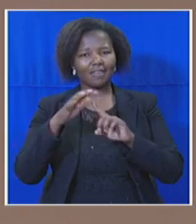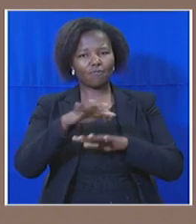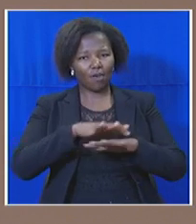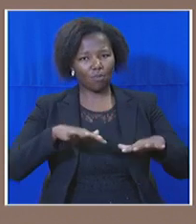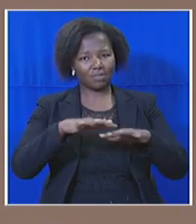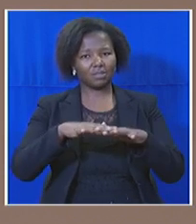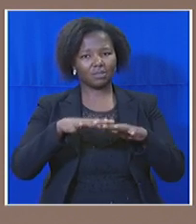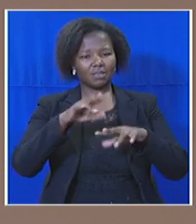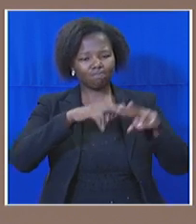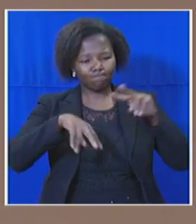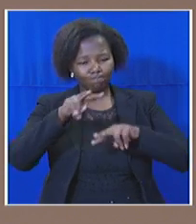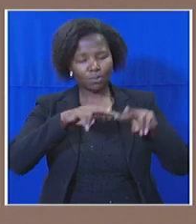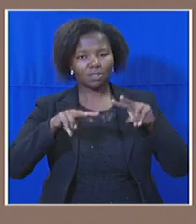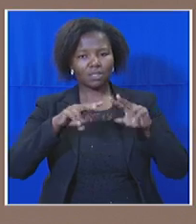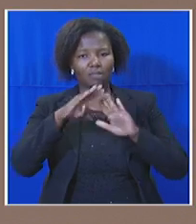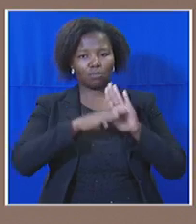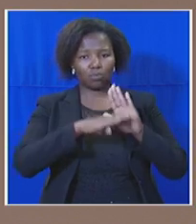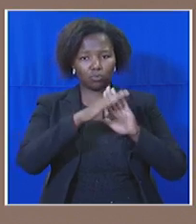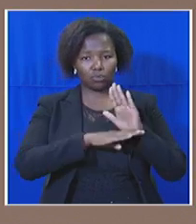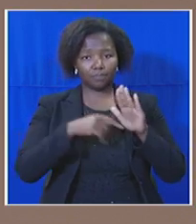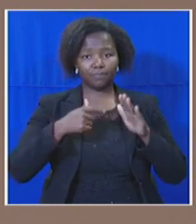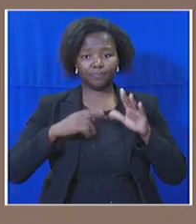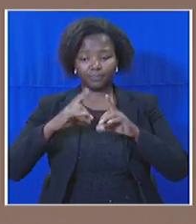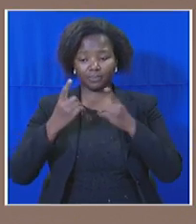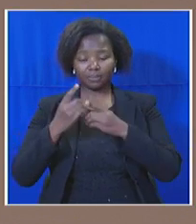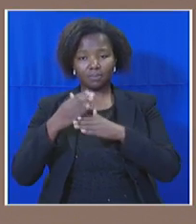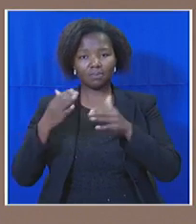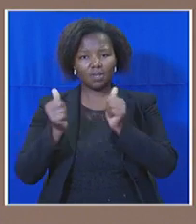with various stakeholders, including other government